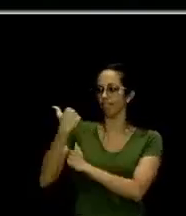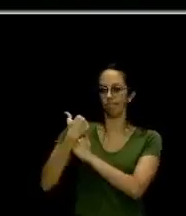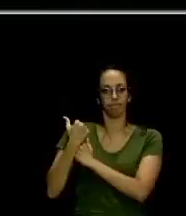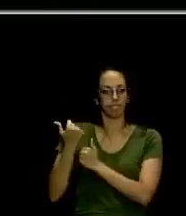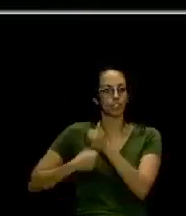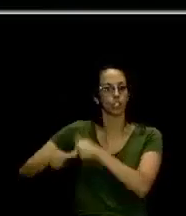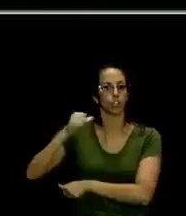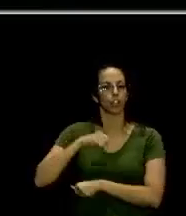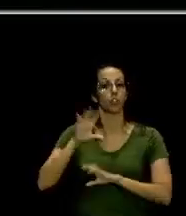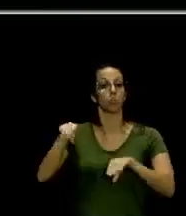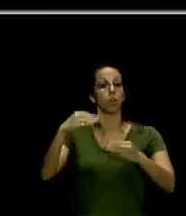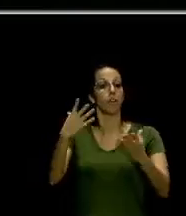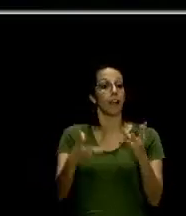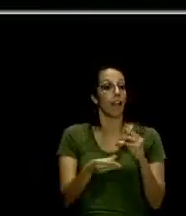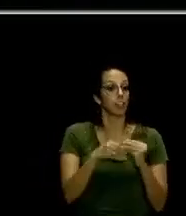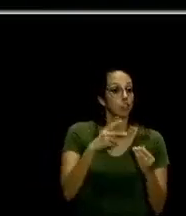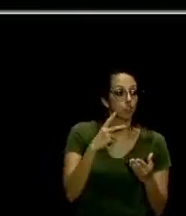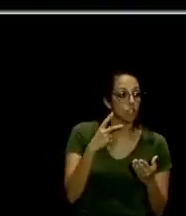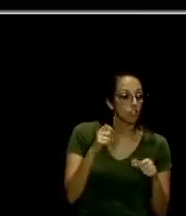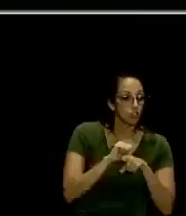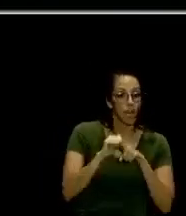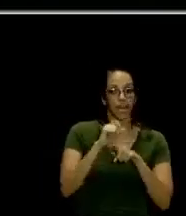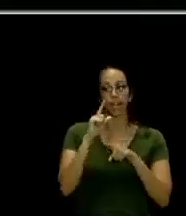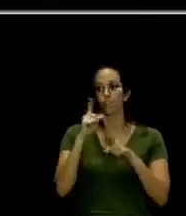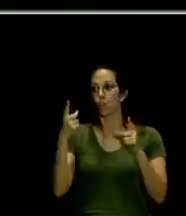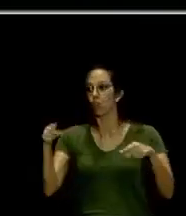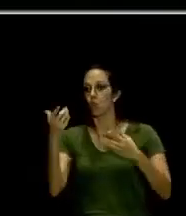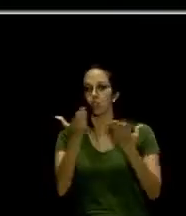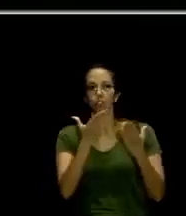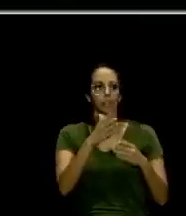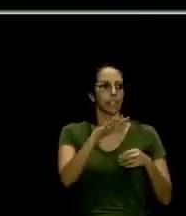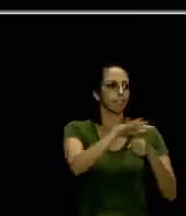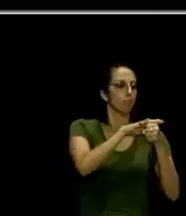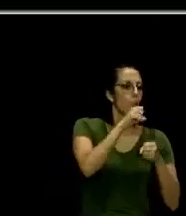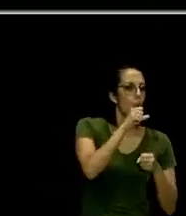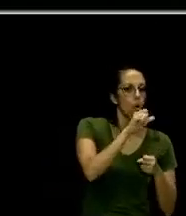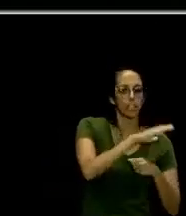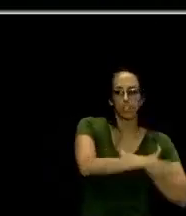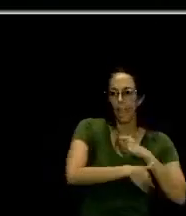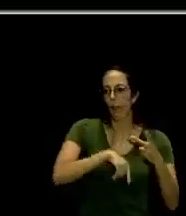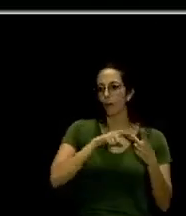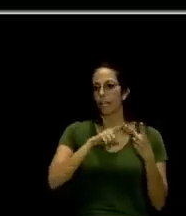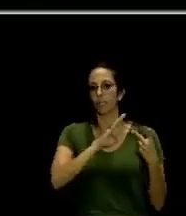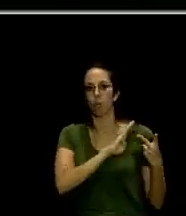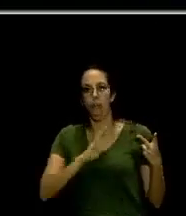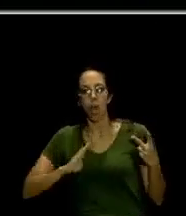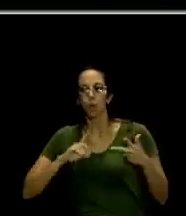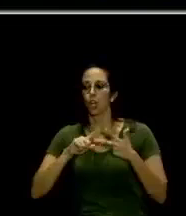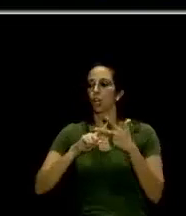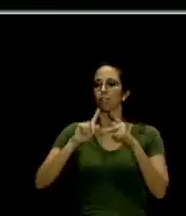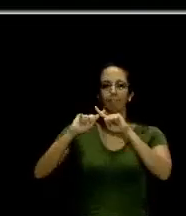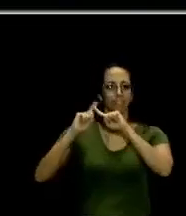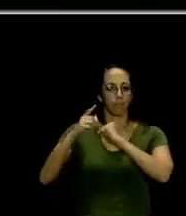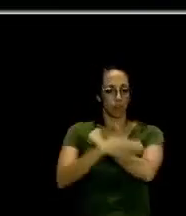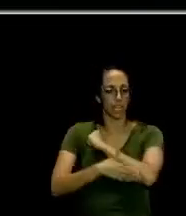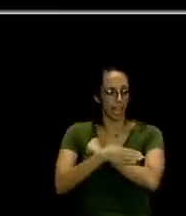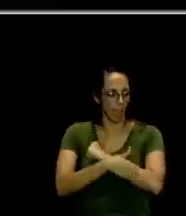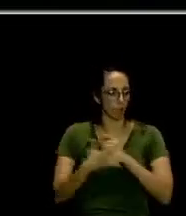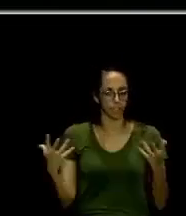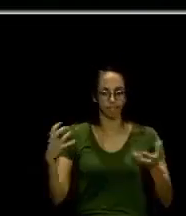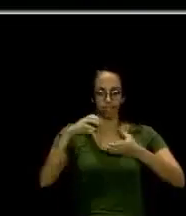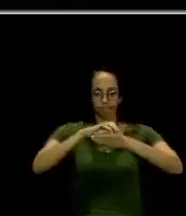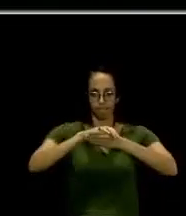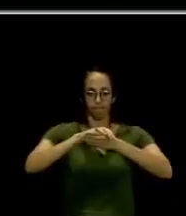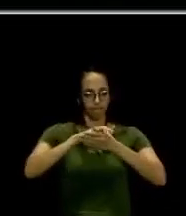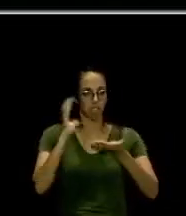additional training to those serving in Orange, in Broward, in Hillsborough, and Leon counties. There are many